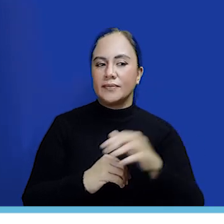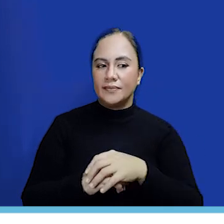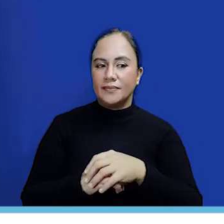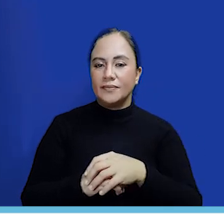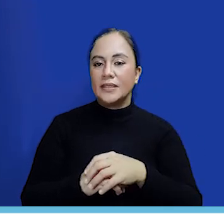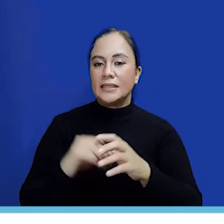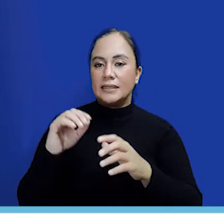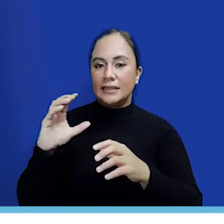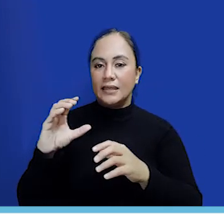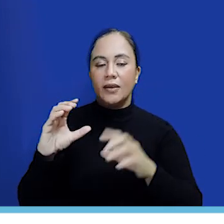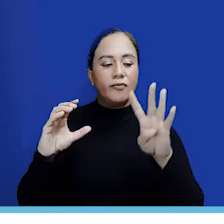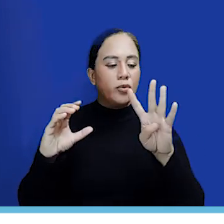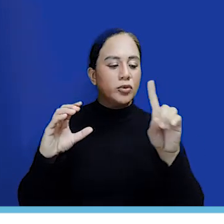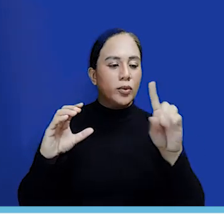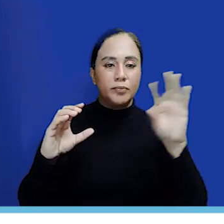31%, C.